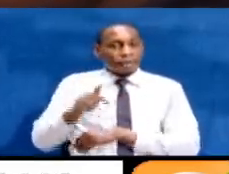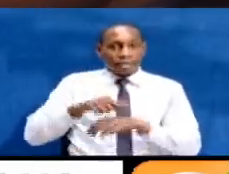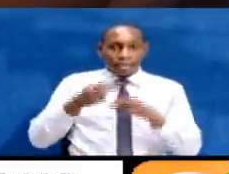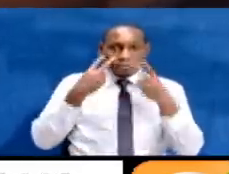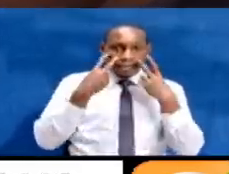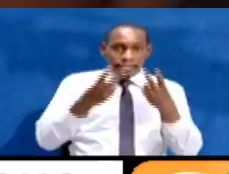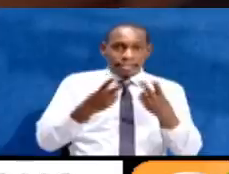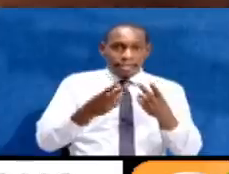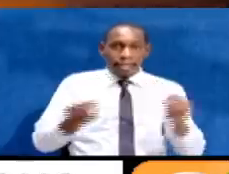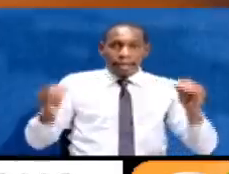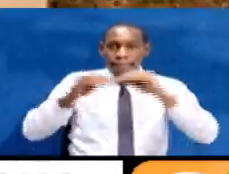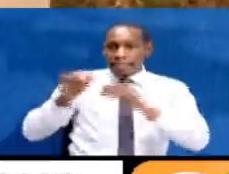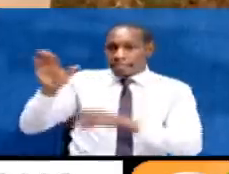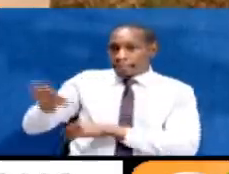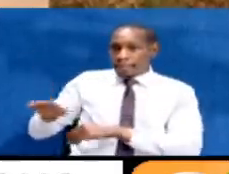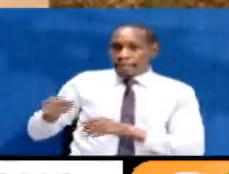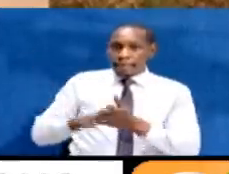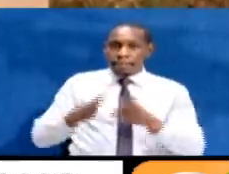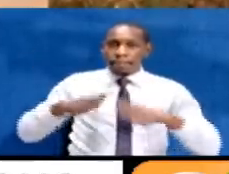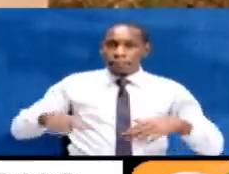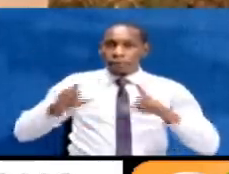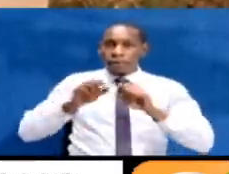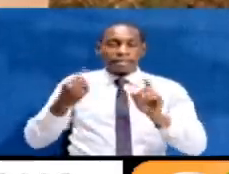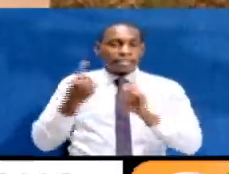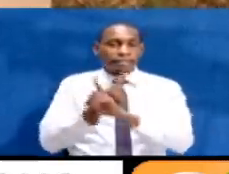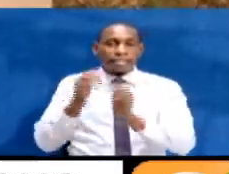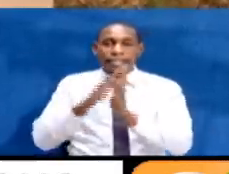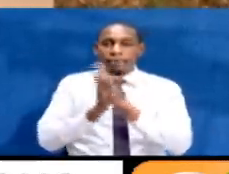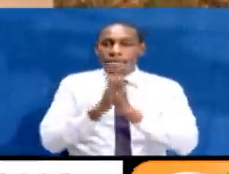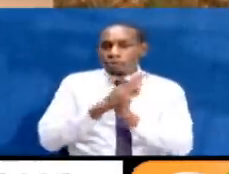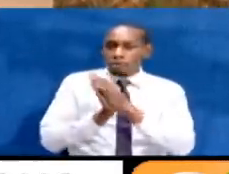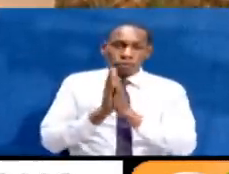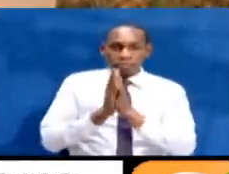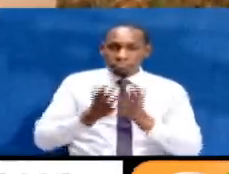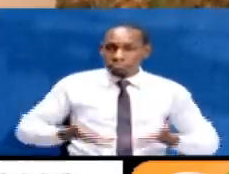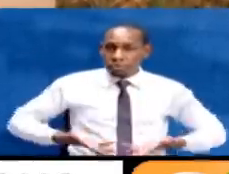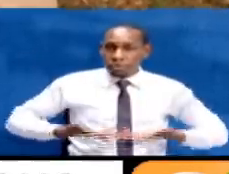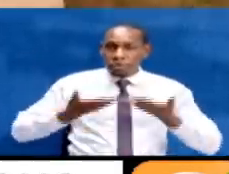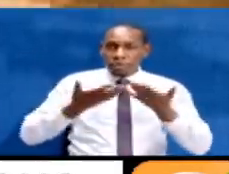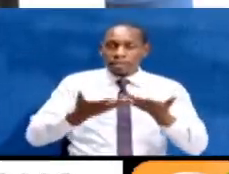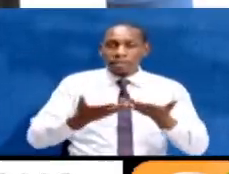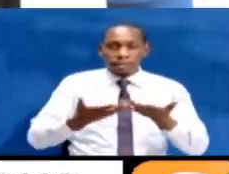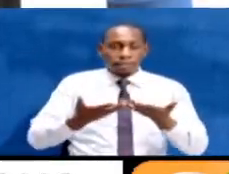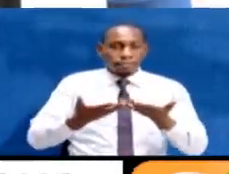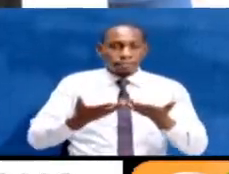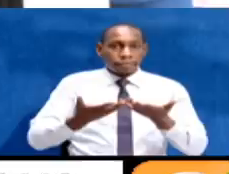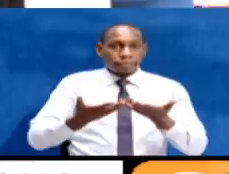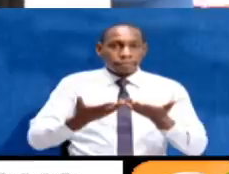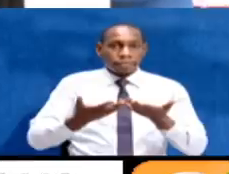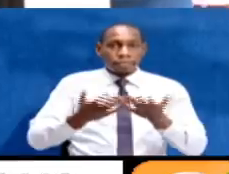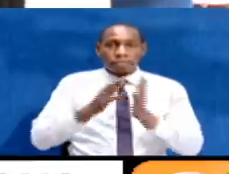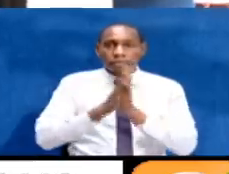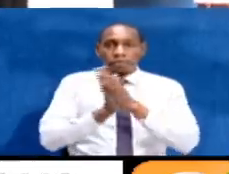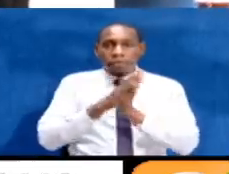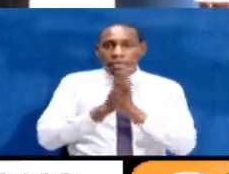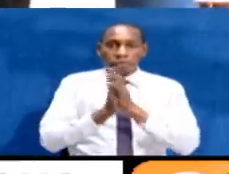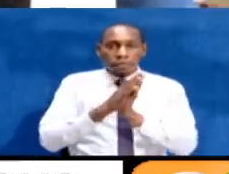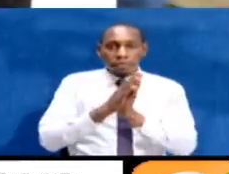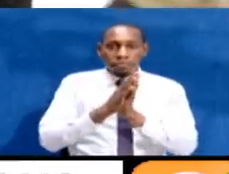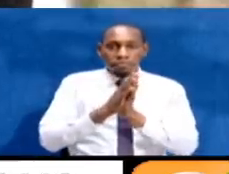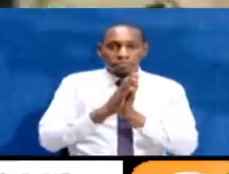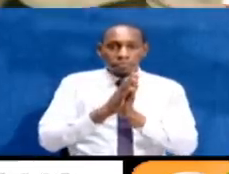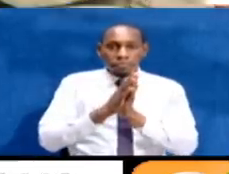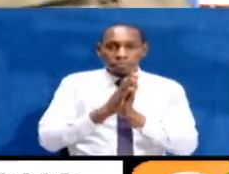see sittings in parliament where people are saying all manner of stories and giving us what one can say are stories of giant